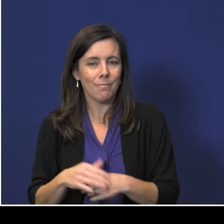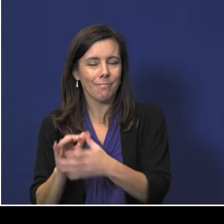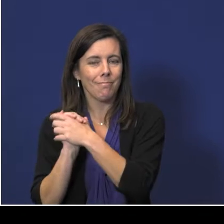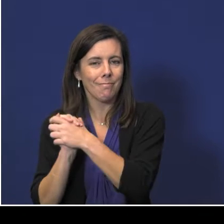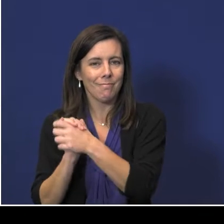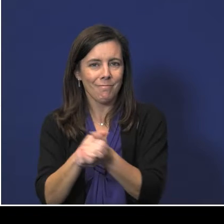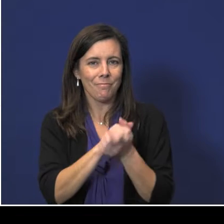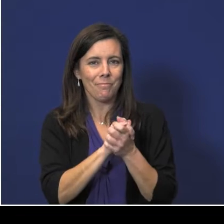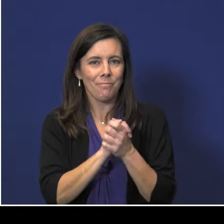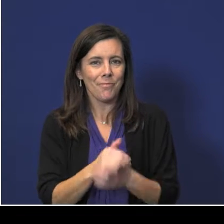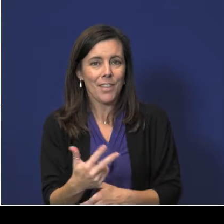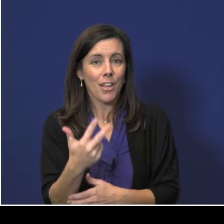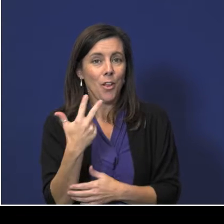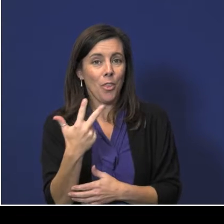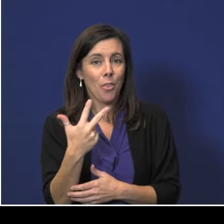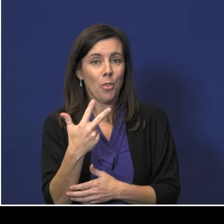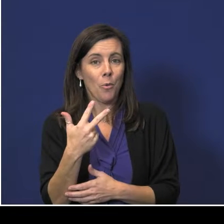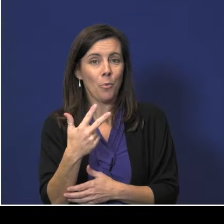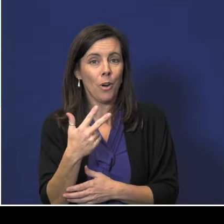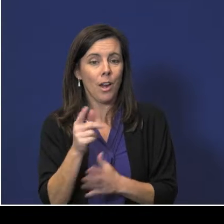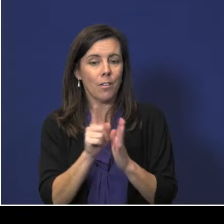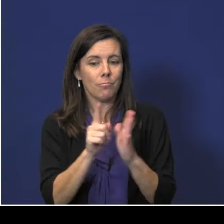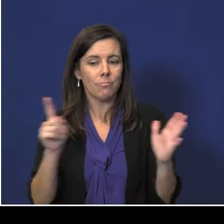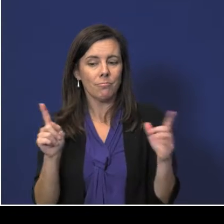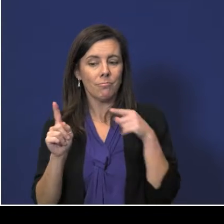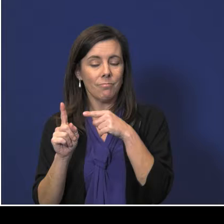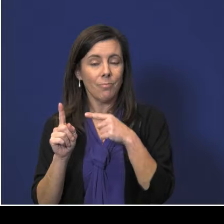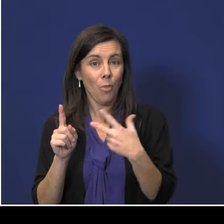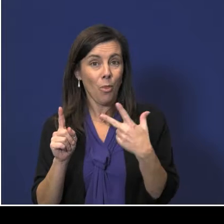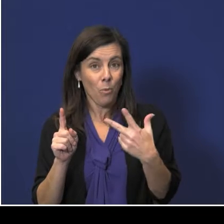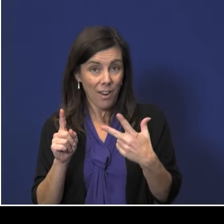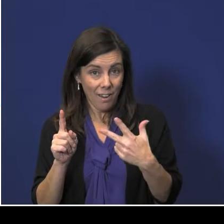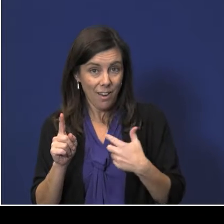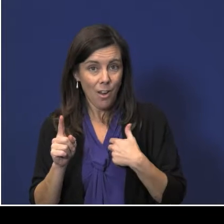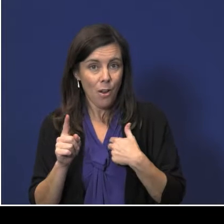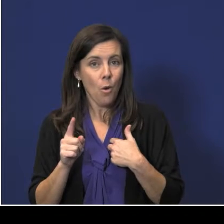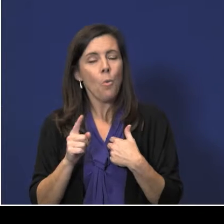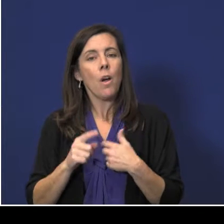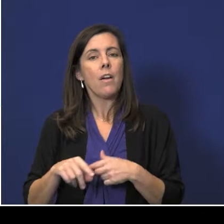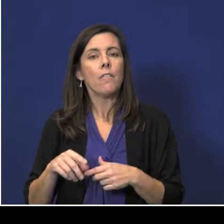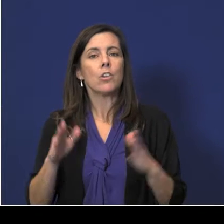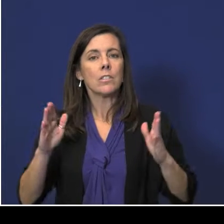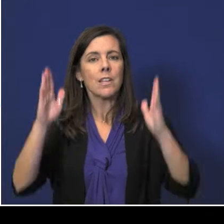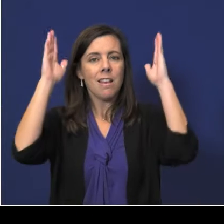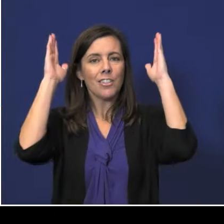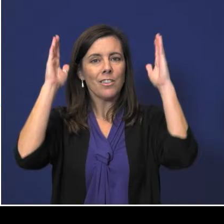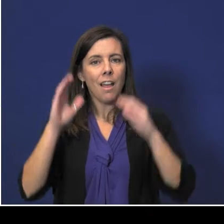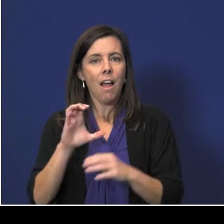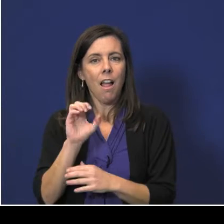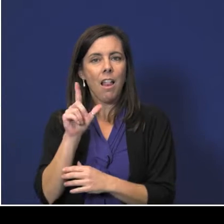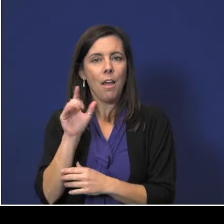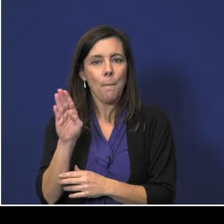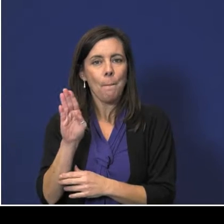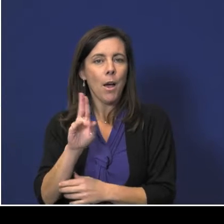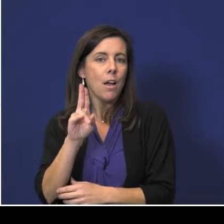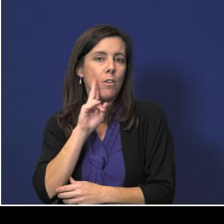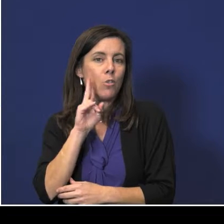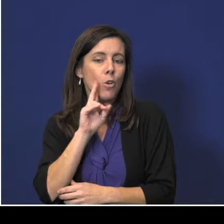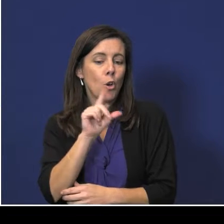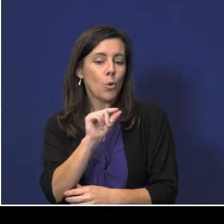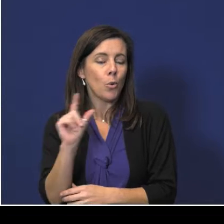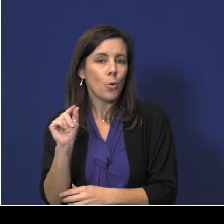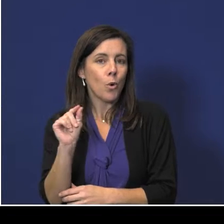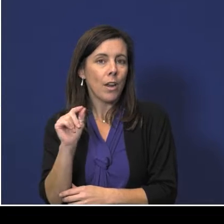3 CFISD standouts among 25 finalists named for the Touchdown Club of Houston's 2020 High School